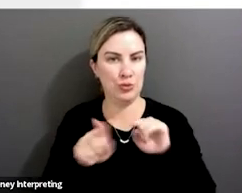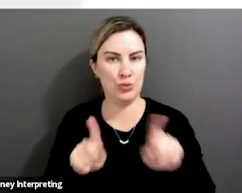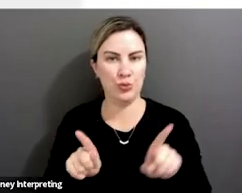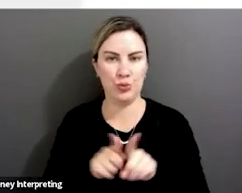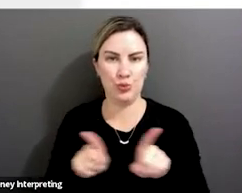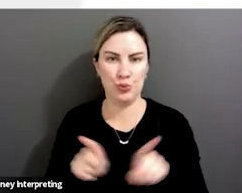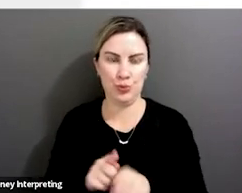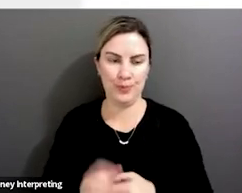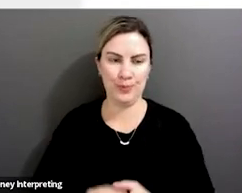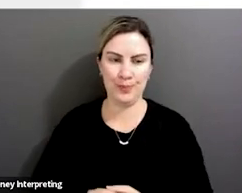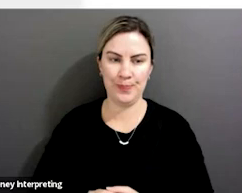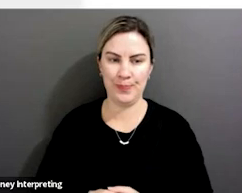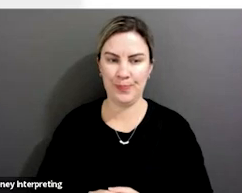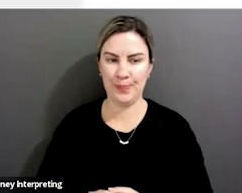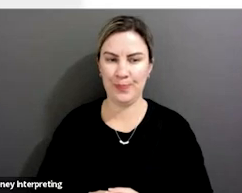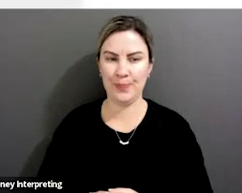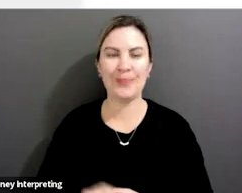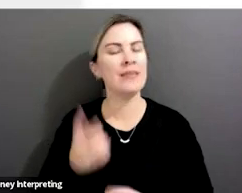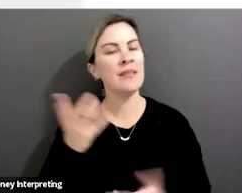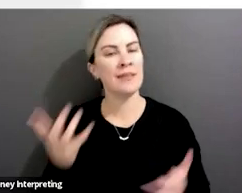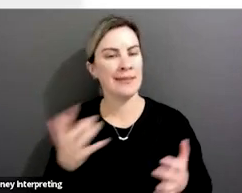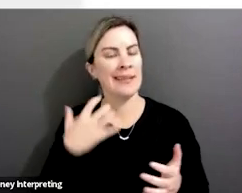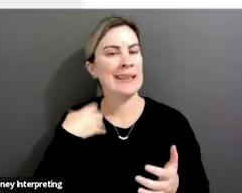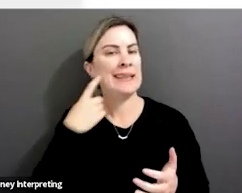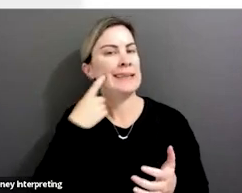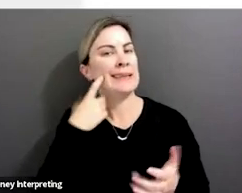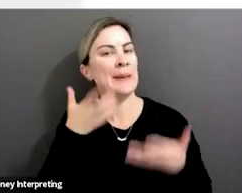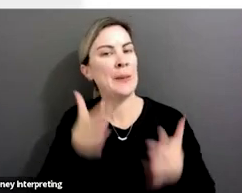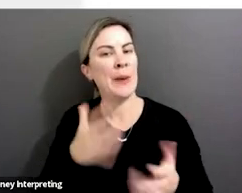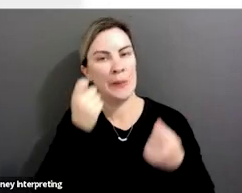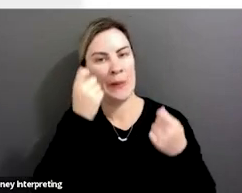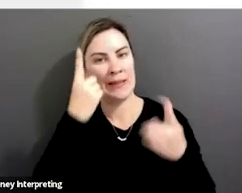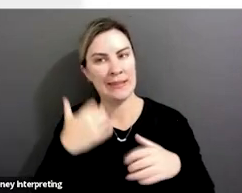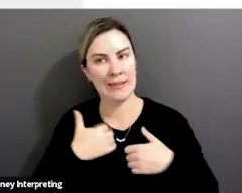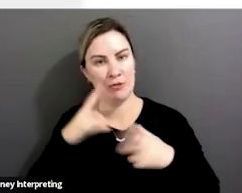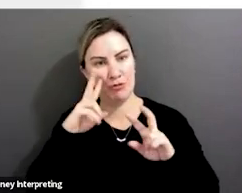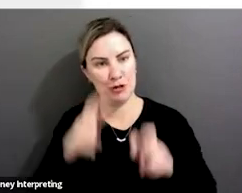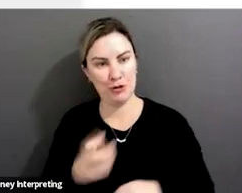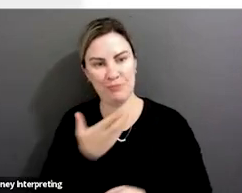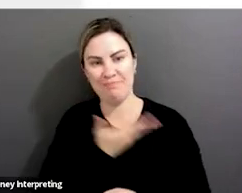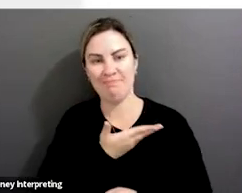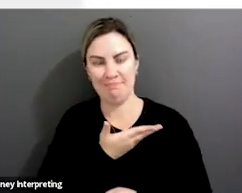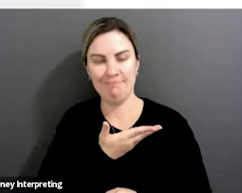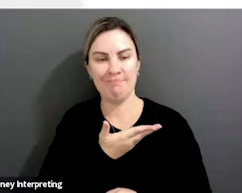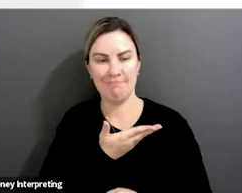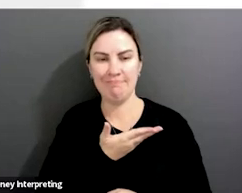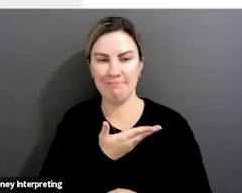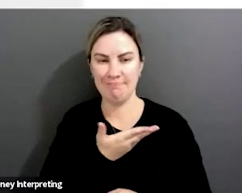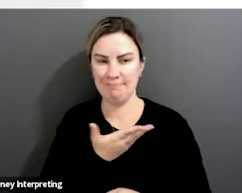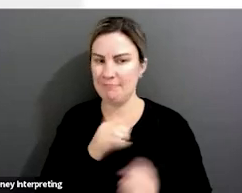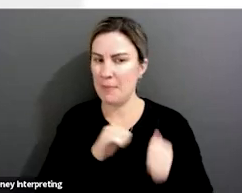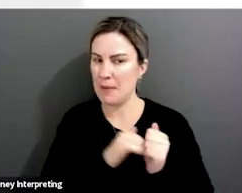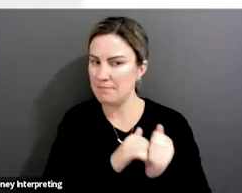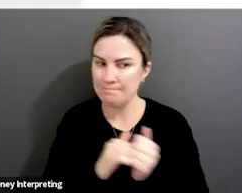This is probably a more manageable way to think about our research, though. It's really about co-producing disability-inclusive disaster risk reduction